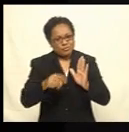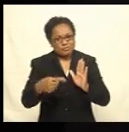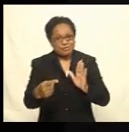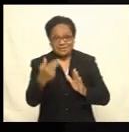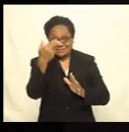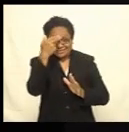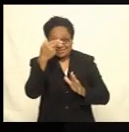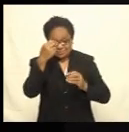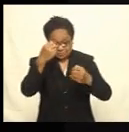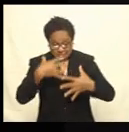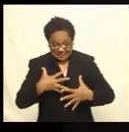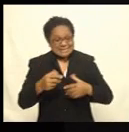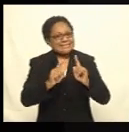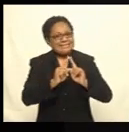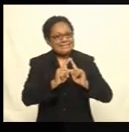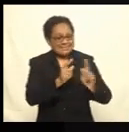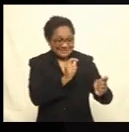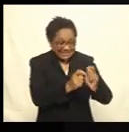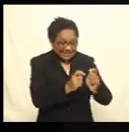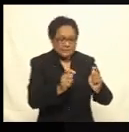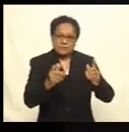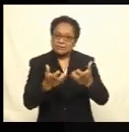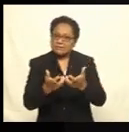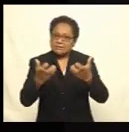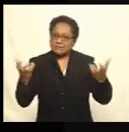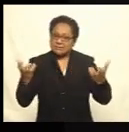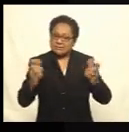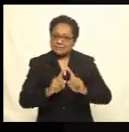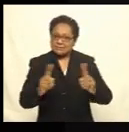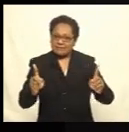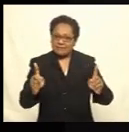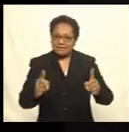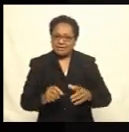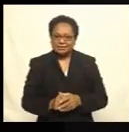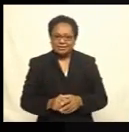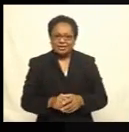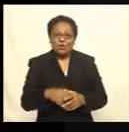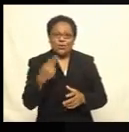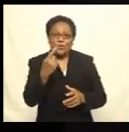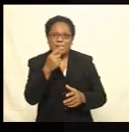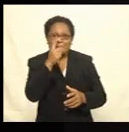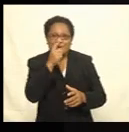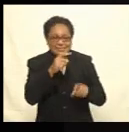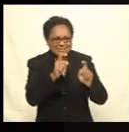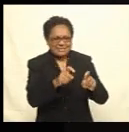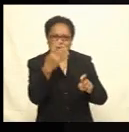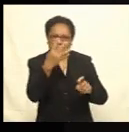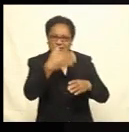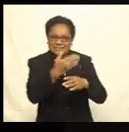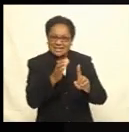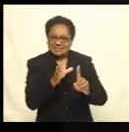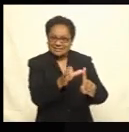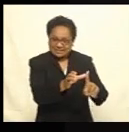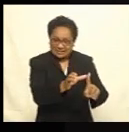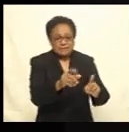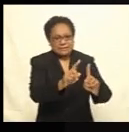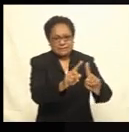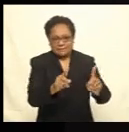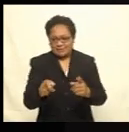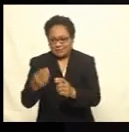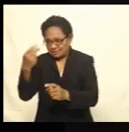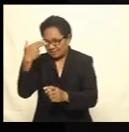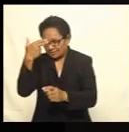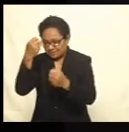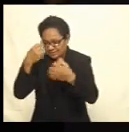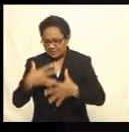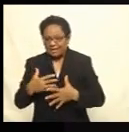from testing. It is far from the 14 days quarantine process as well. That is why high-risk areas will be